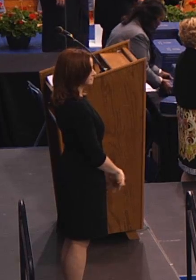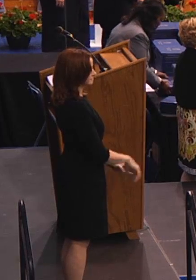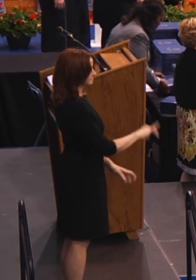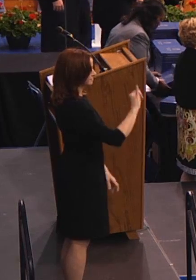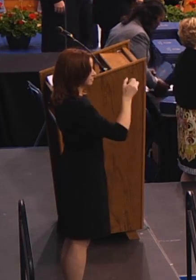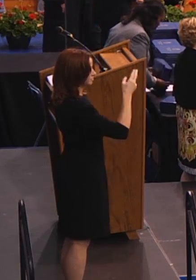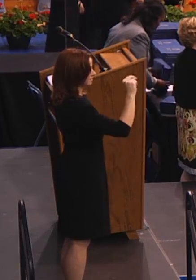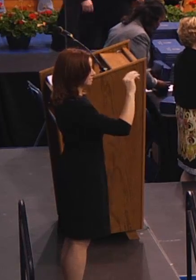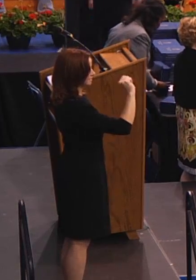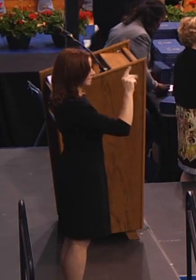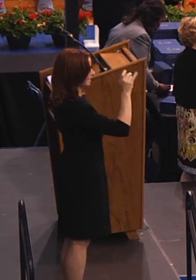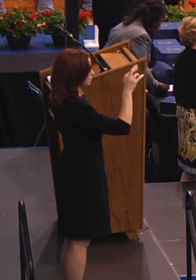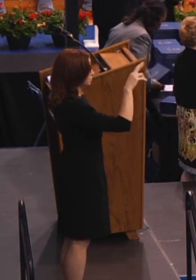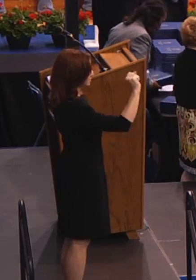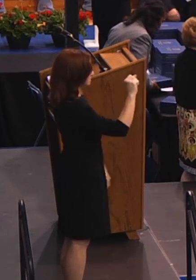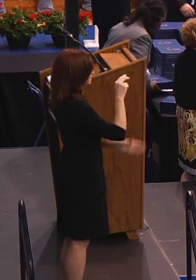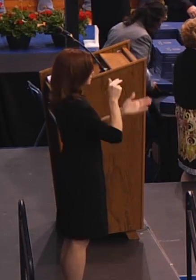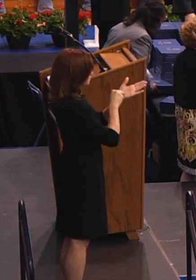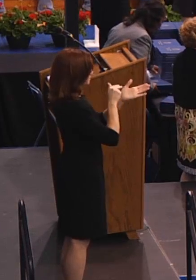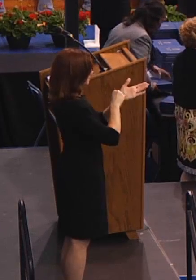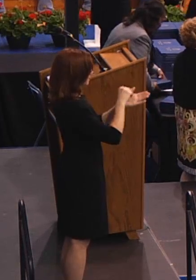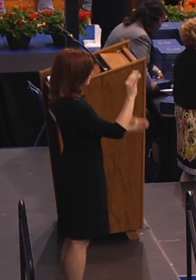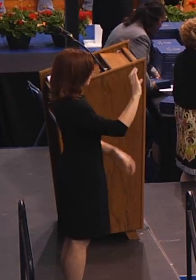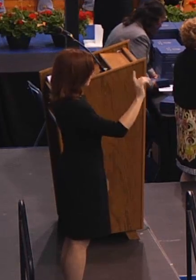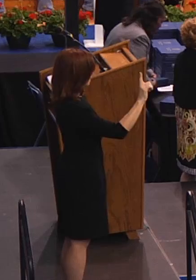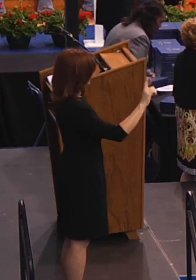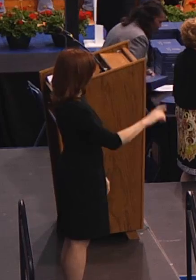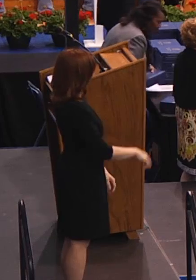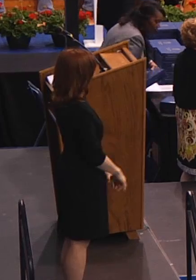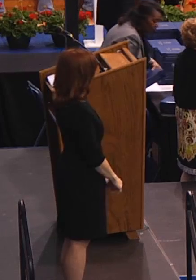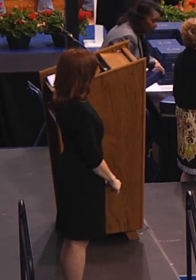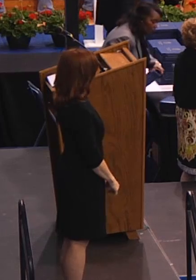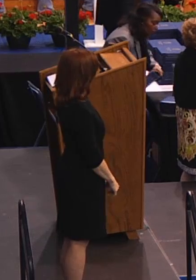Jason Akers, Nursing, cum laude.